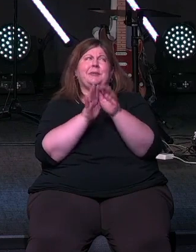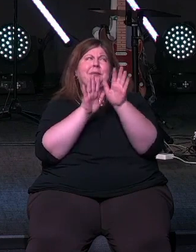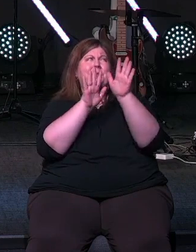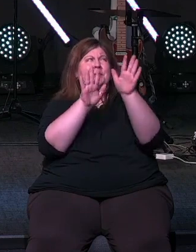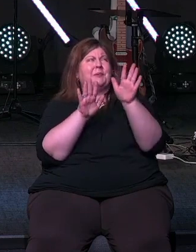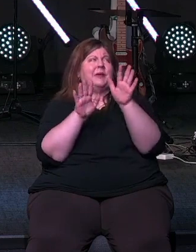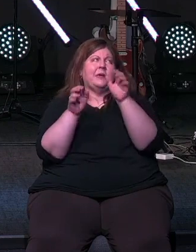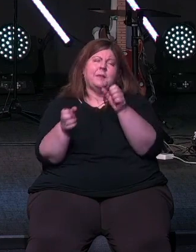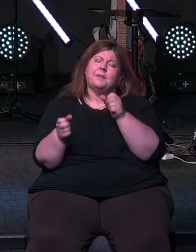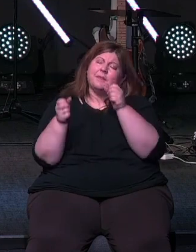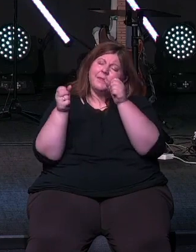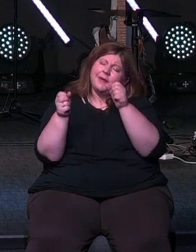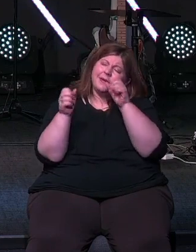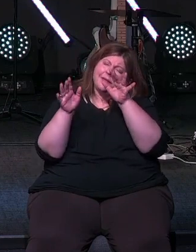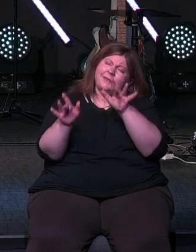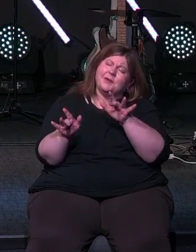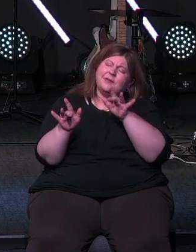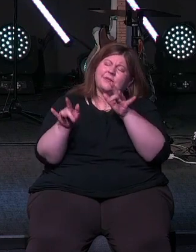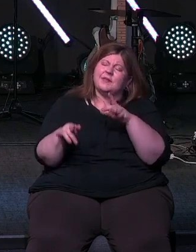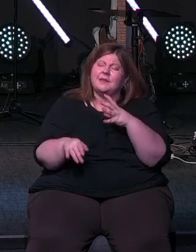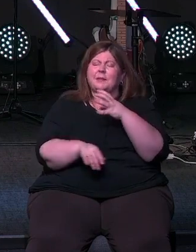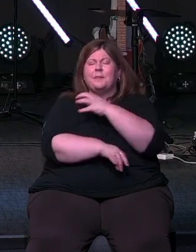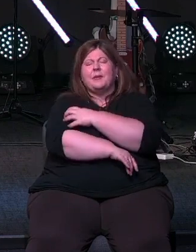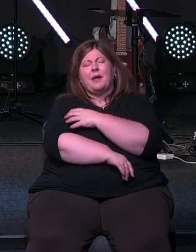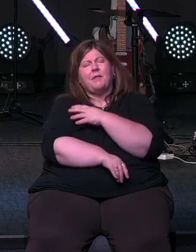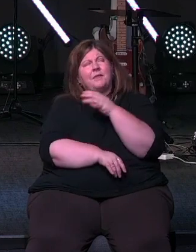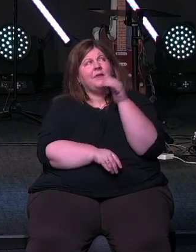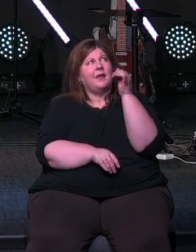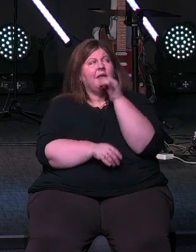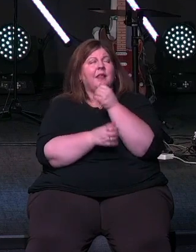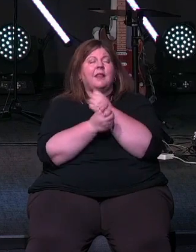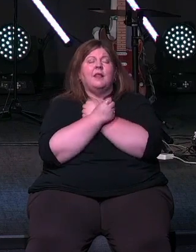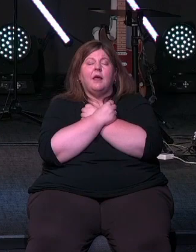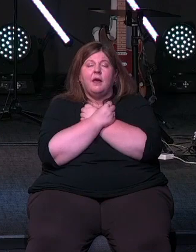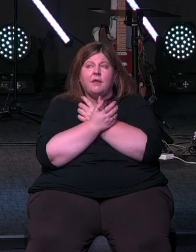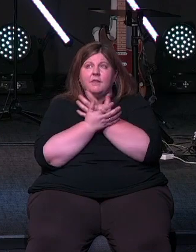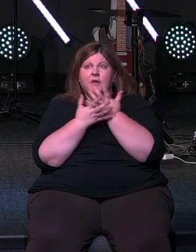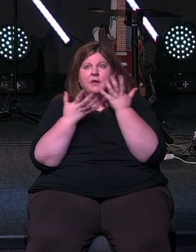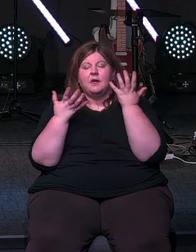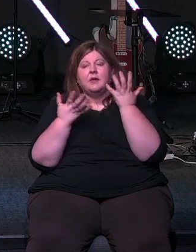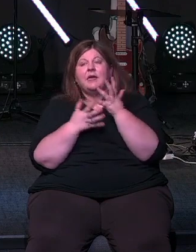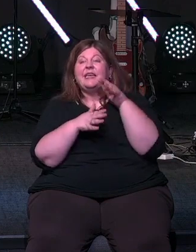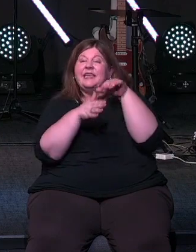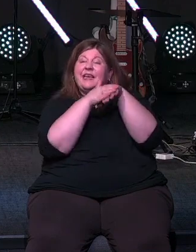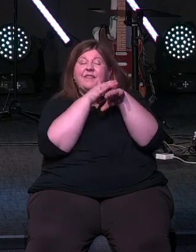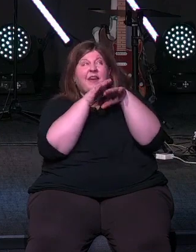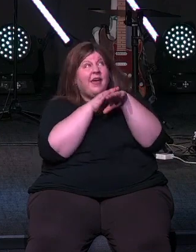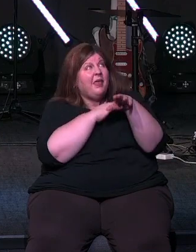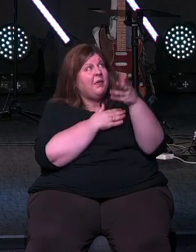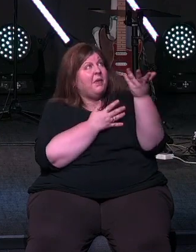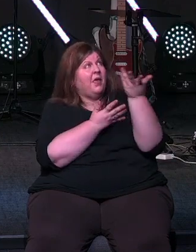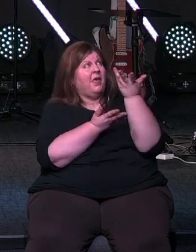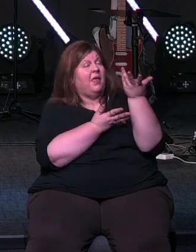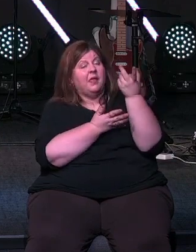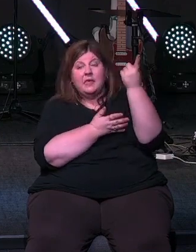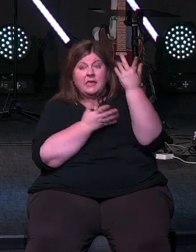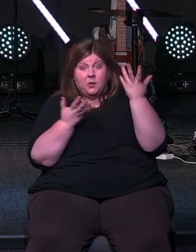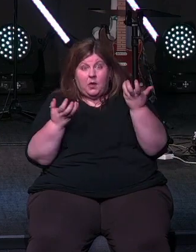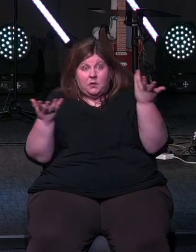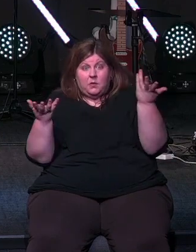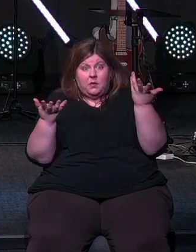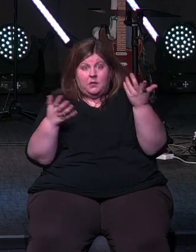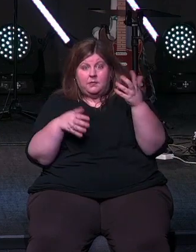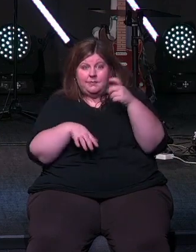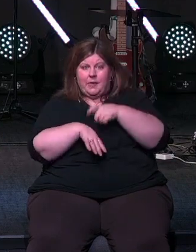mighty he is, how merciful he is, how all-powerful he is, how loving he is, and how available he is. All he wants is